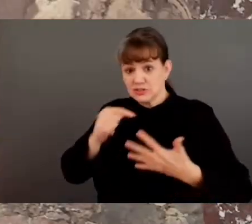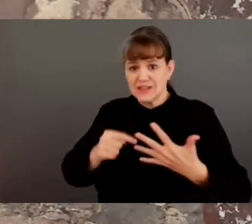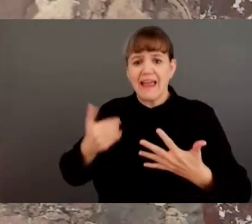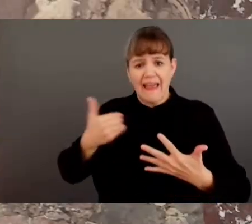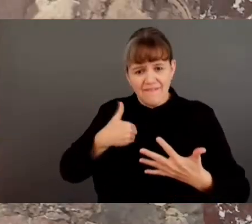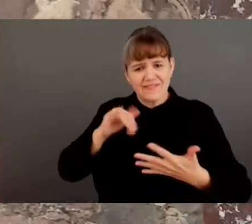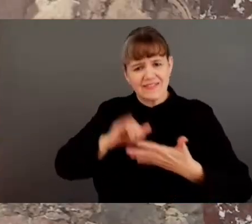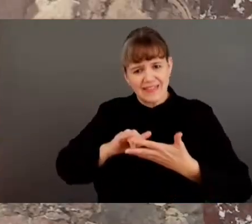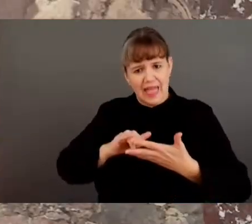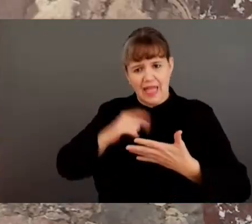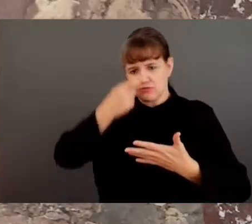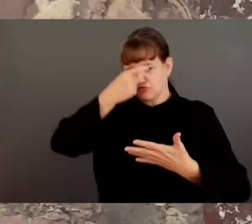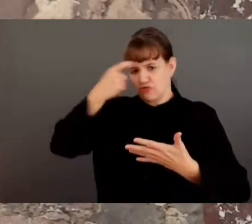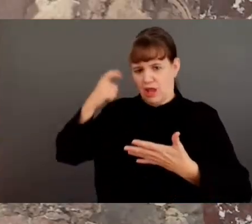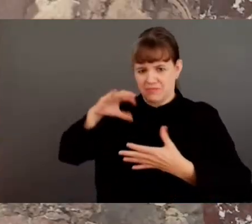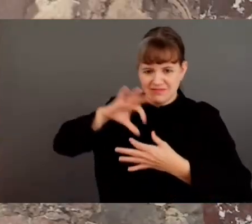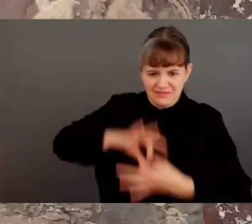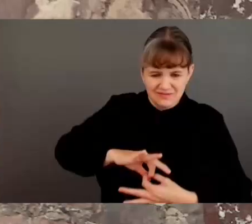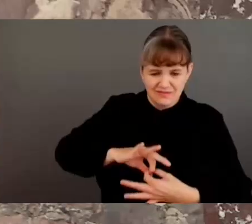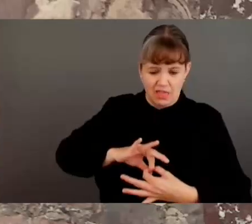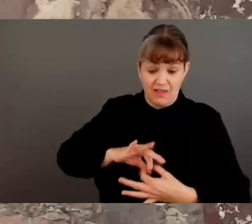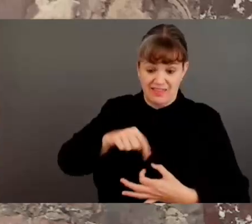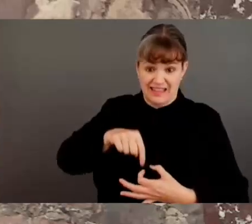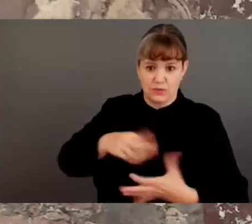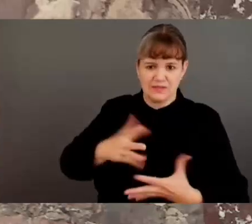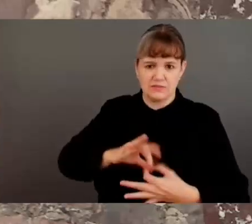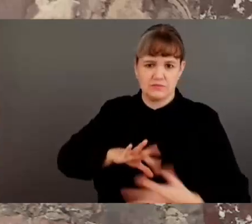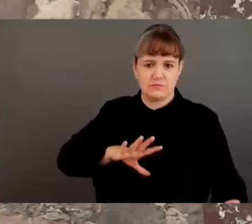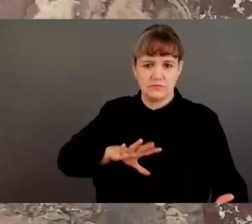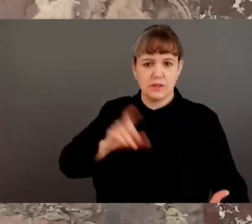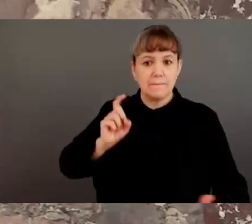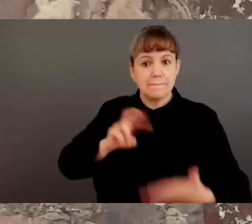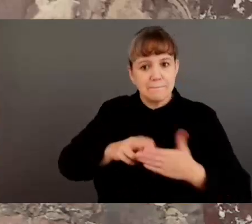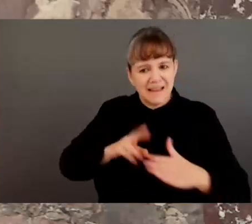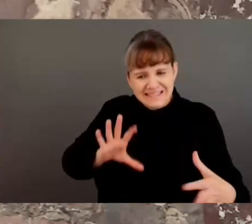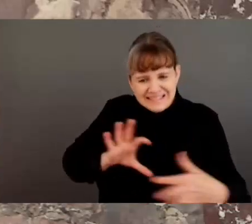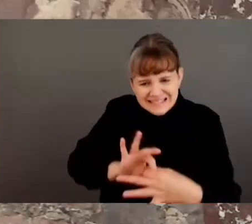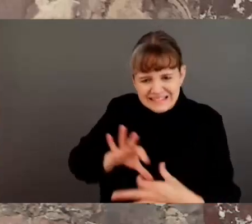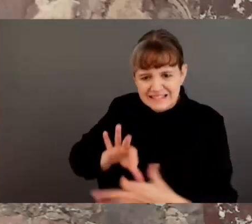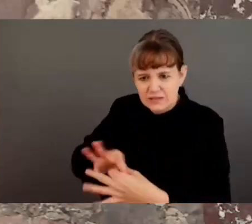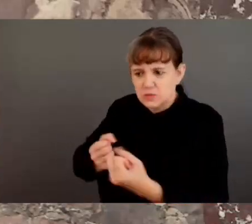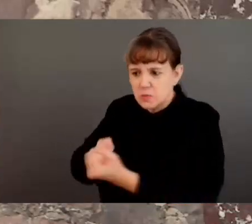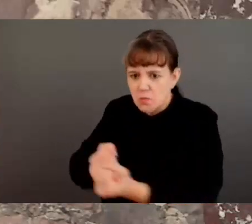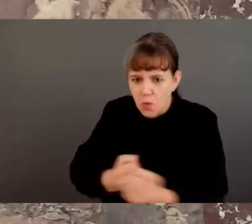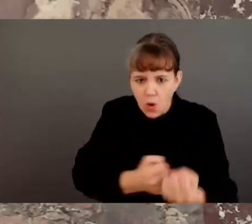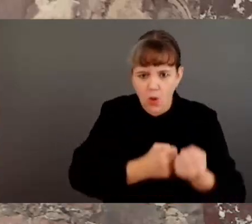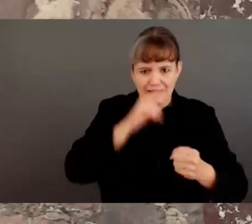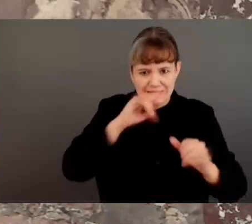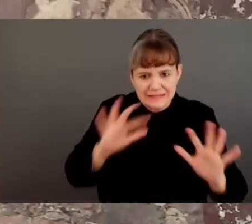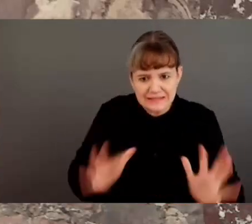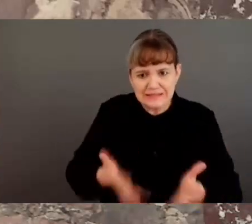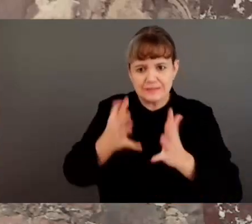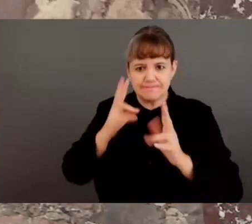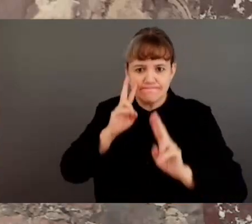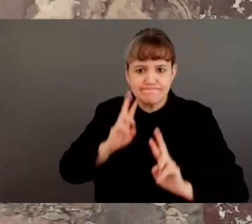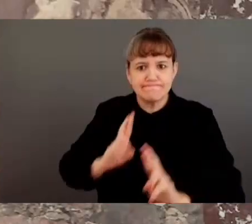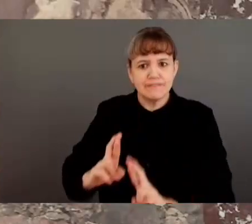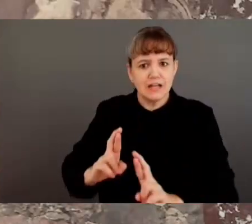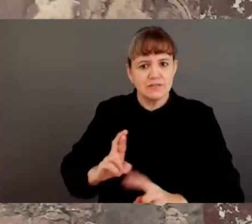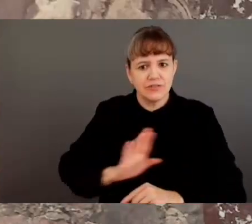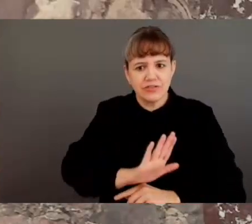kids, including recognizing who they are, holding up their value as human beings, not using them as political